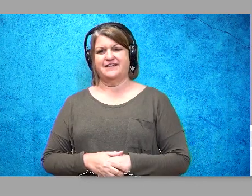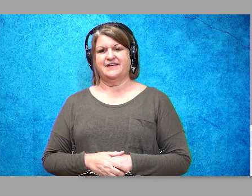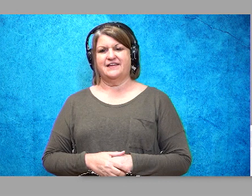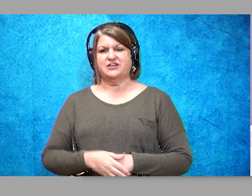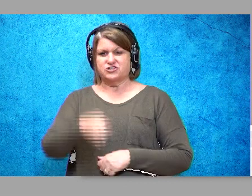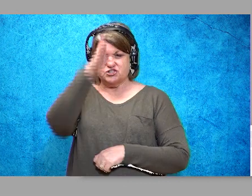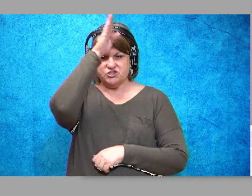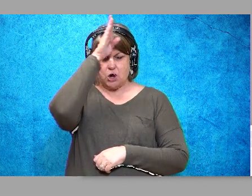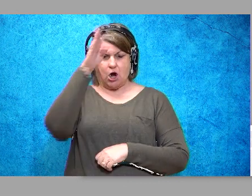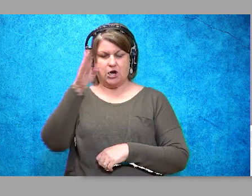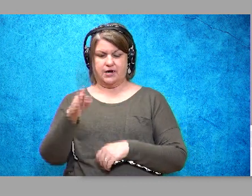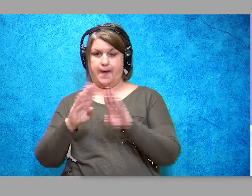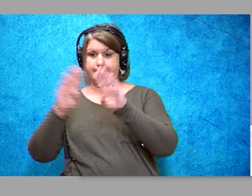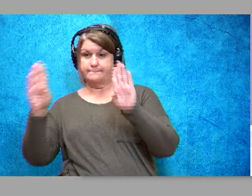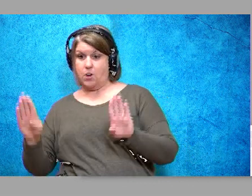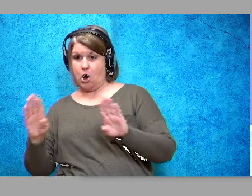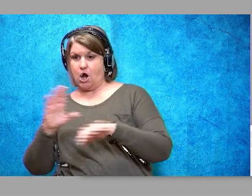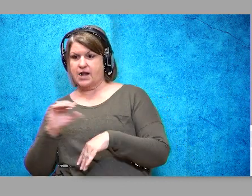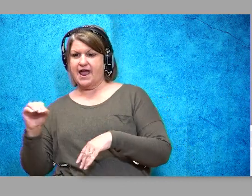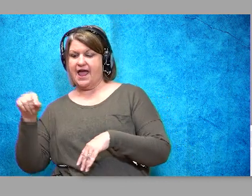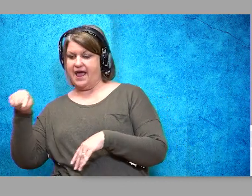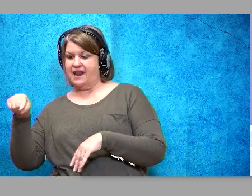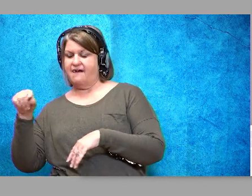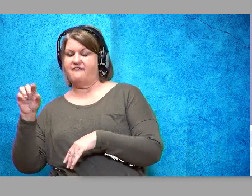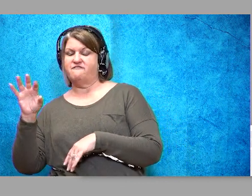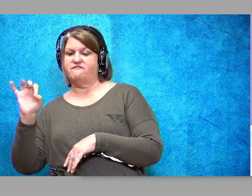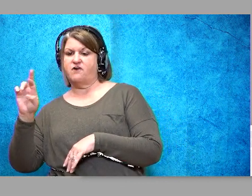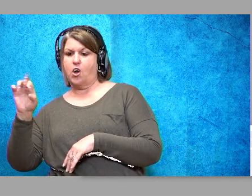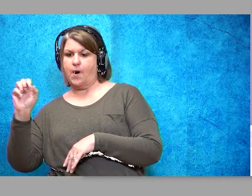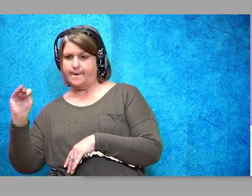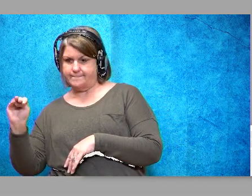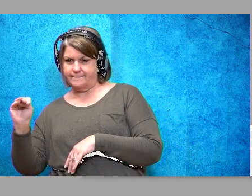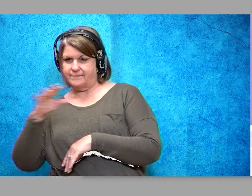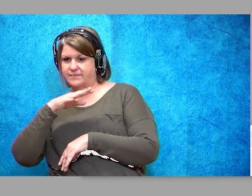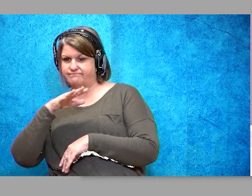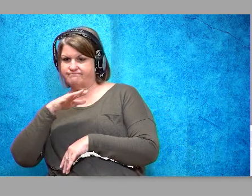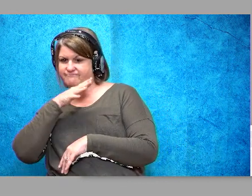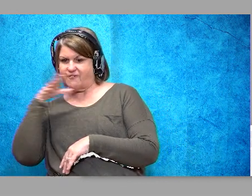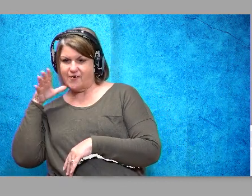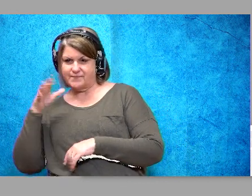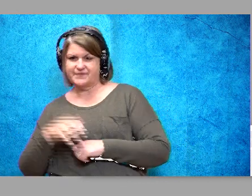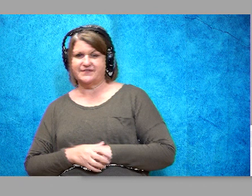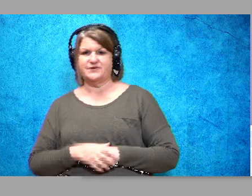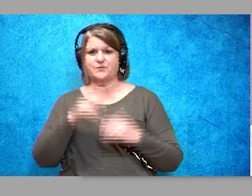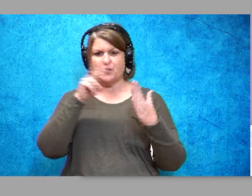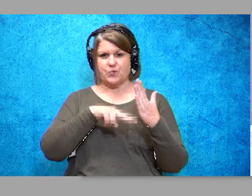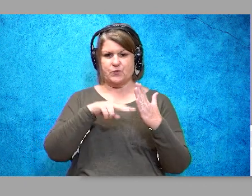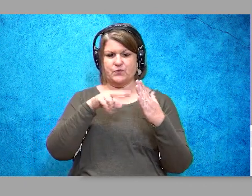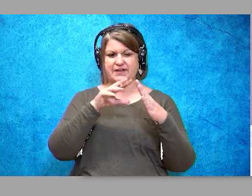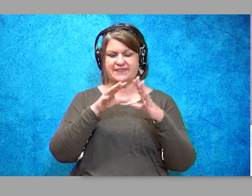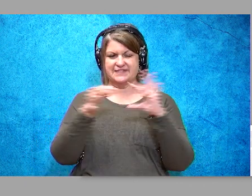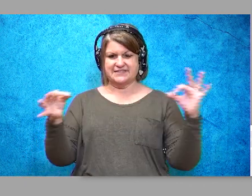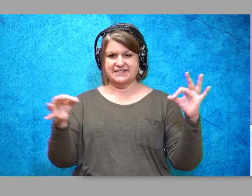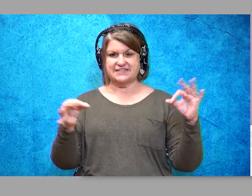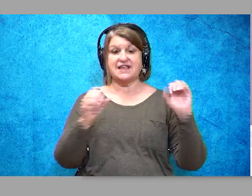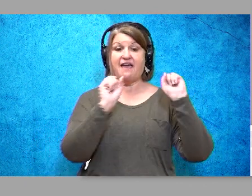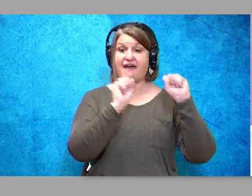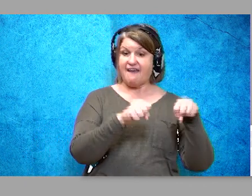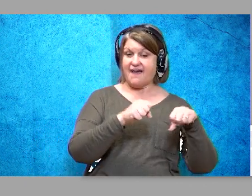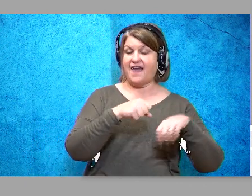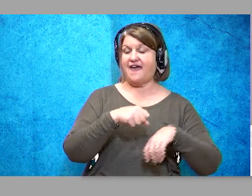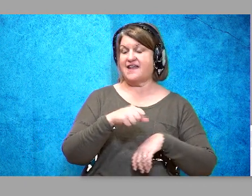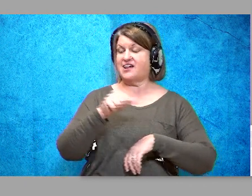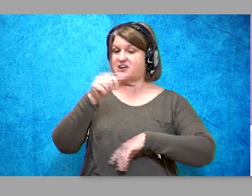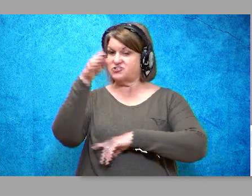Shark, barn, and farm. Let's read this sentence together. You ready? Let's read. Can a